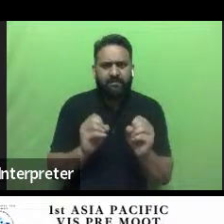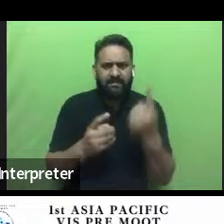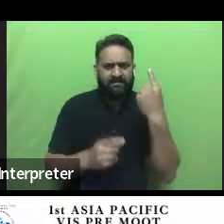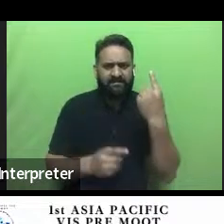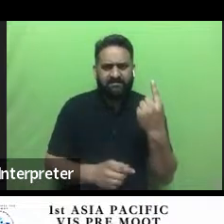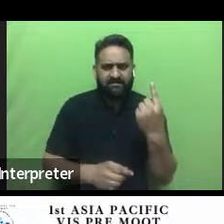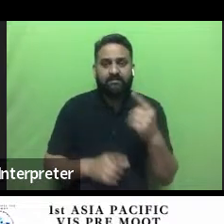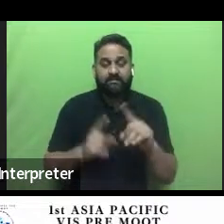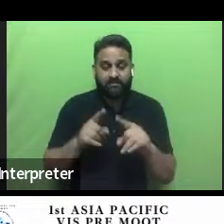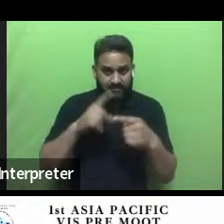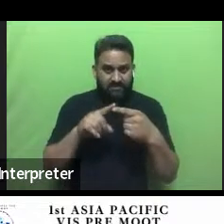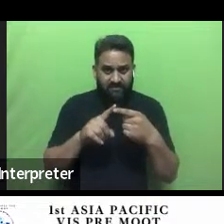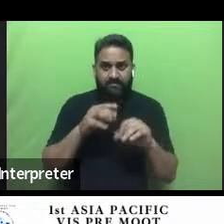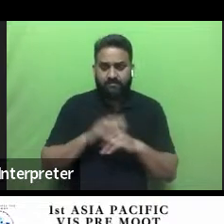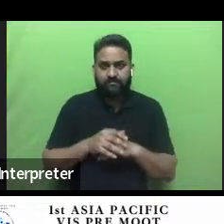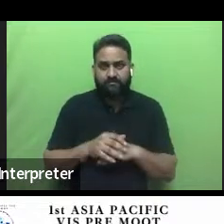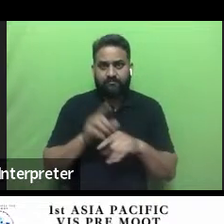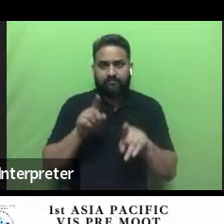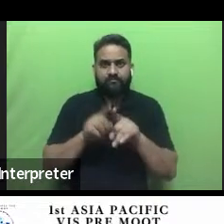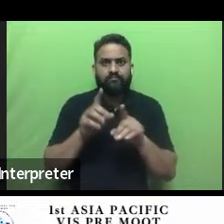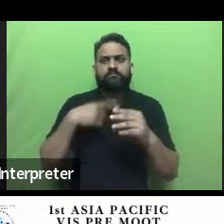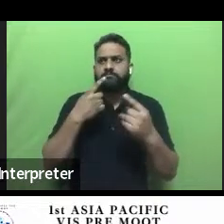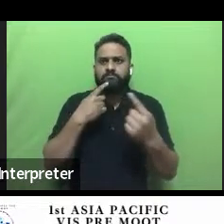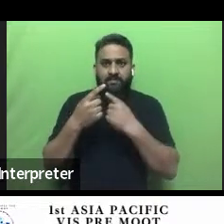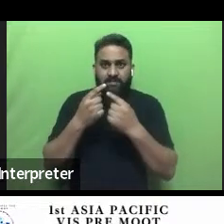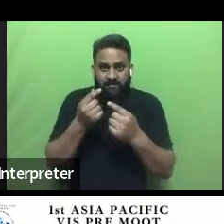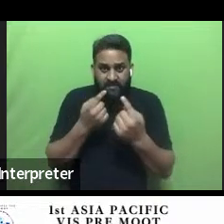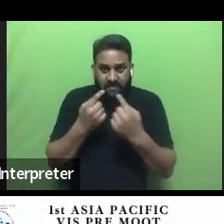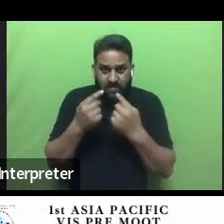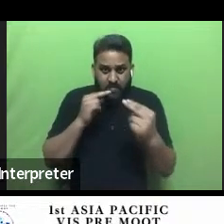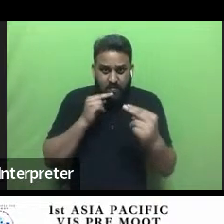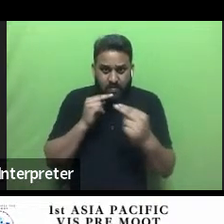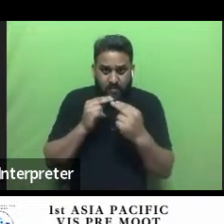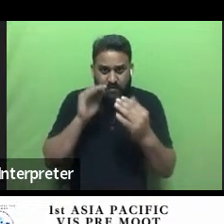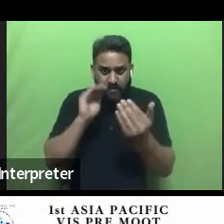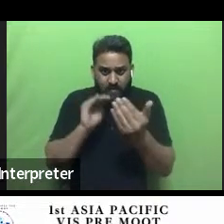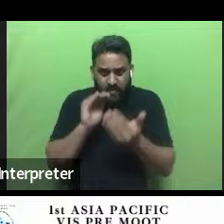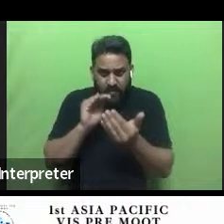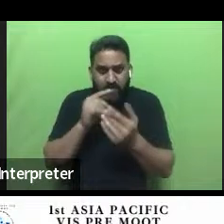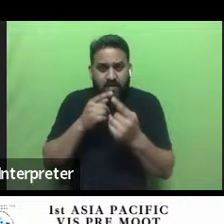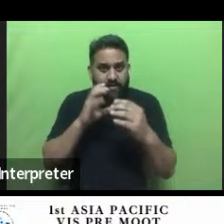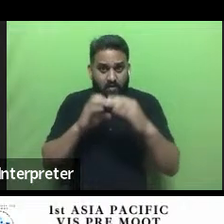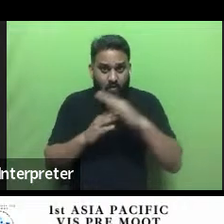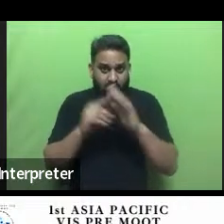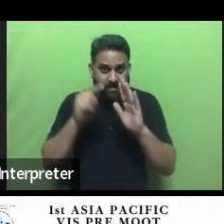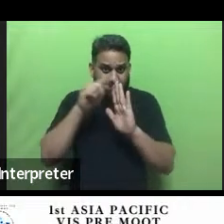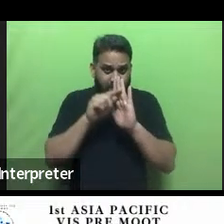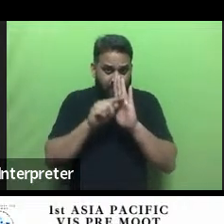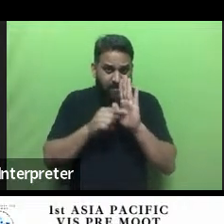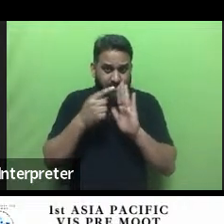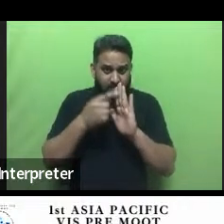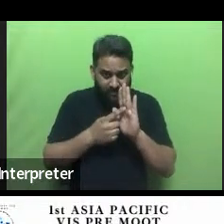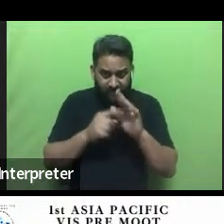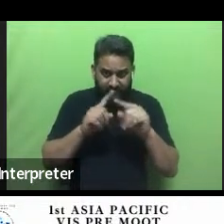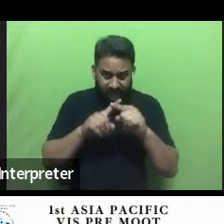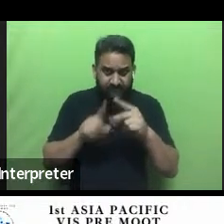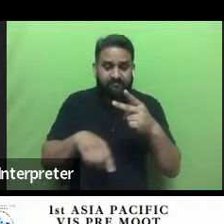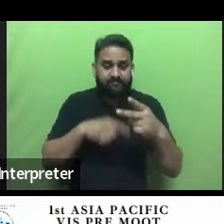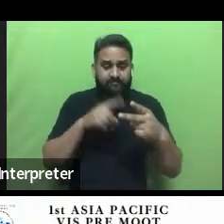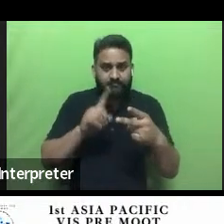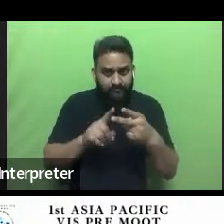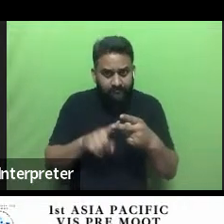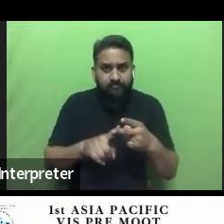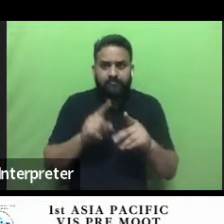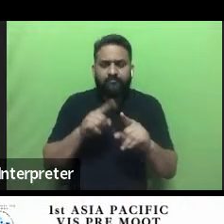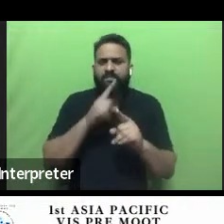First, by turning ongoing negotiations into an already concluded contract, and second, by attempting to